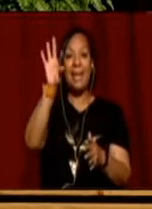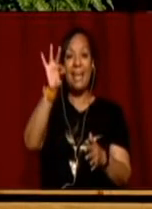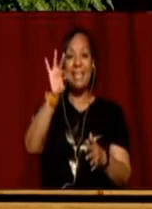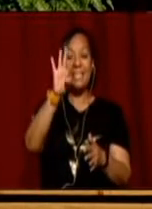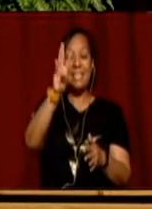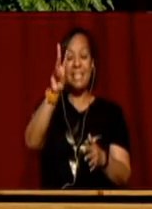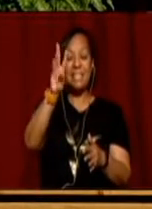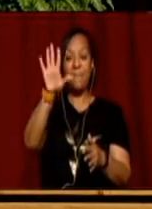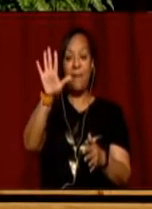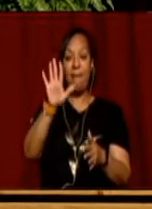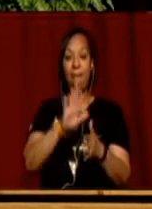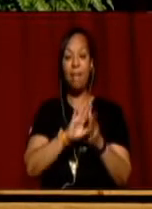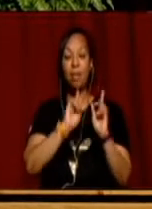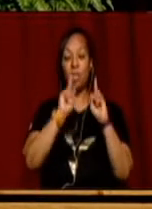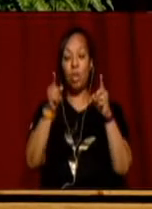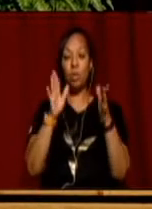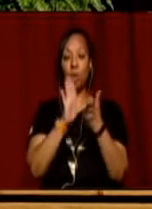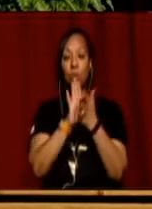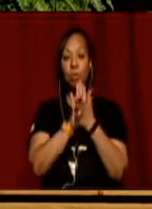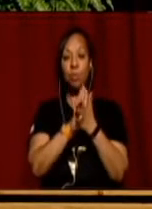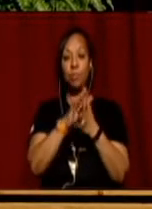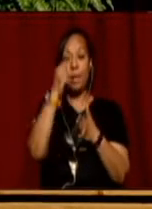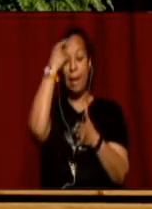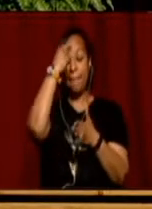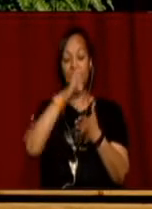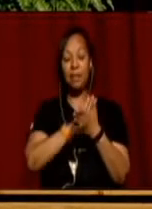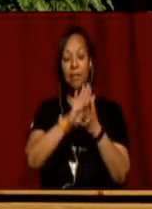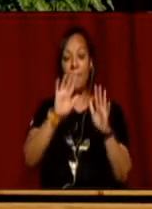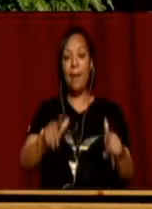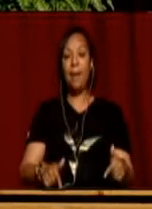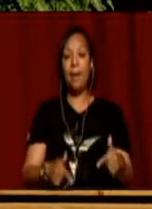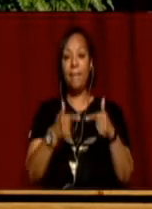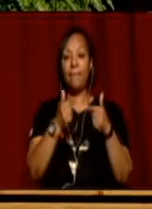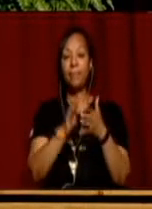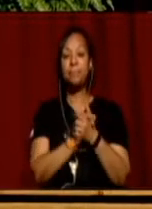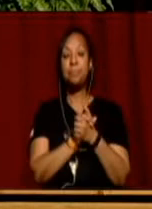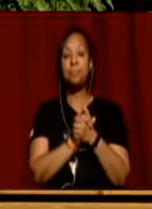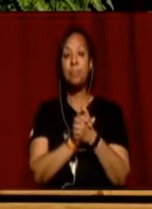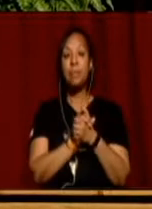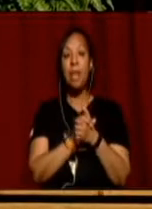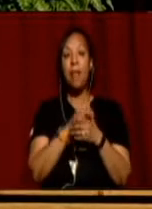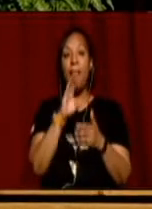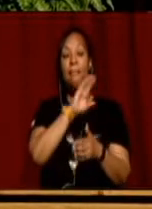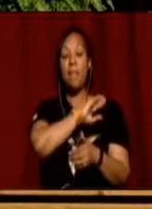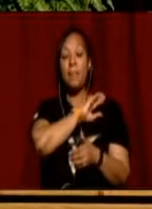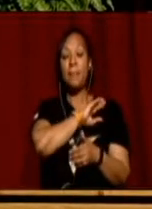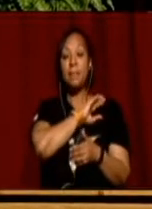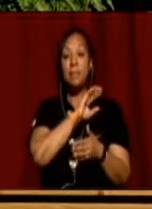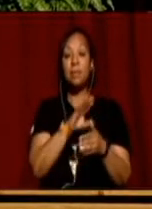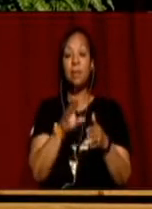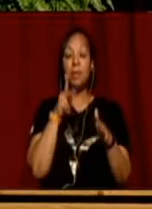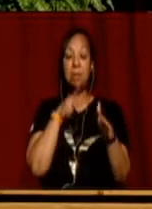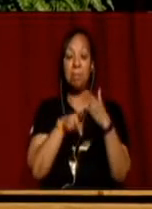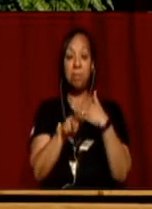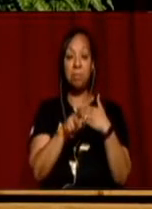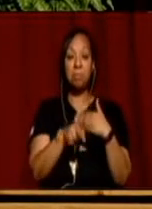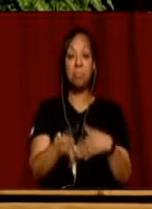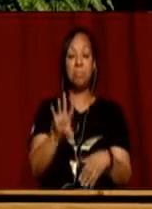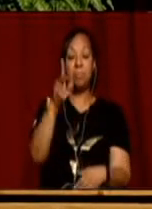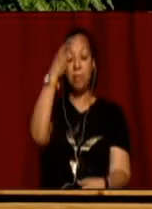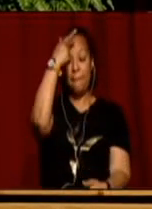school. And I have believed my entire life in Chicago that the police could murder black and brown people with